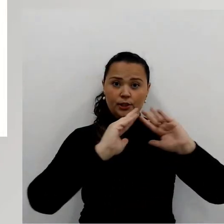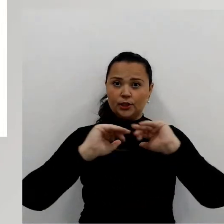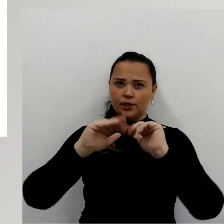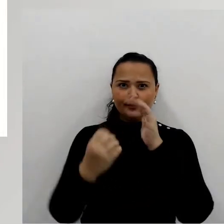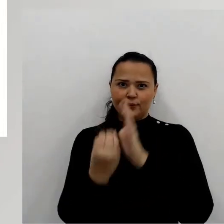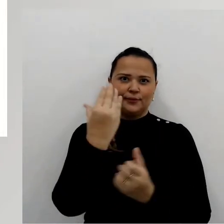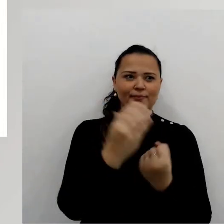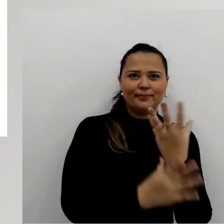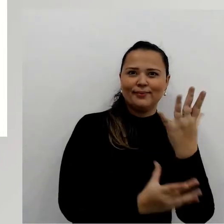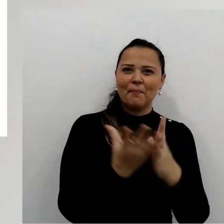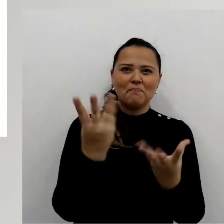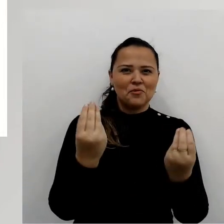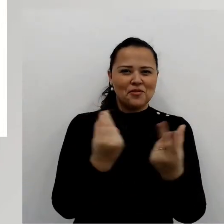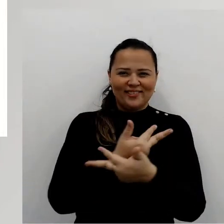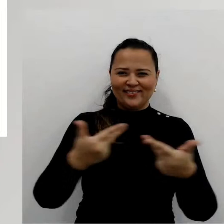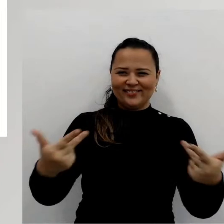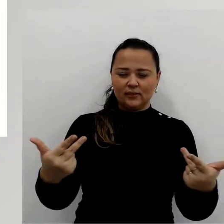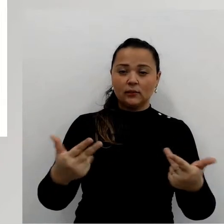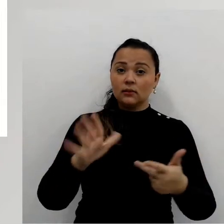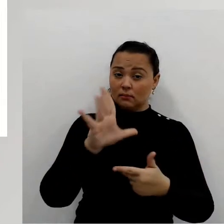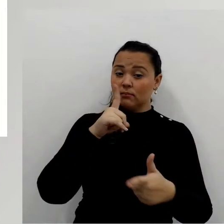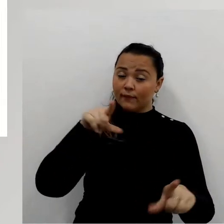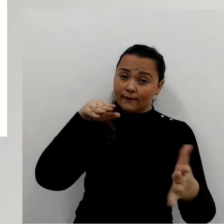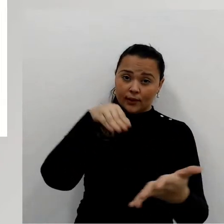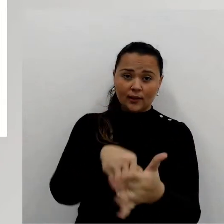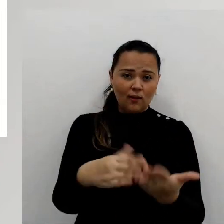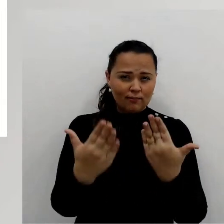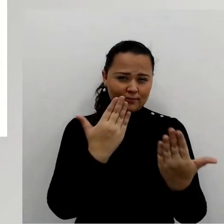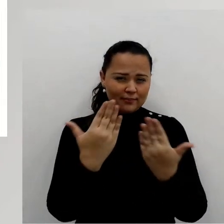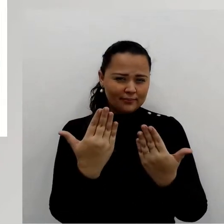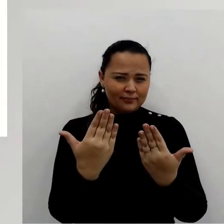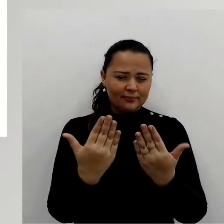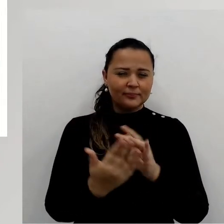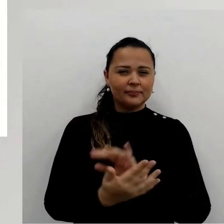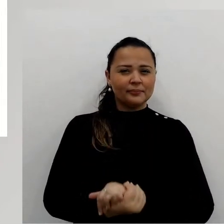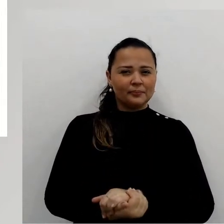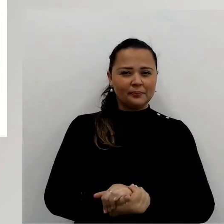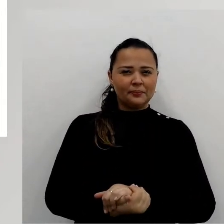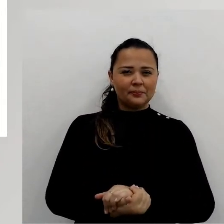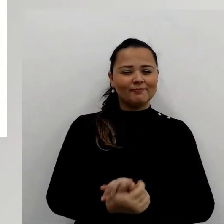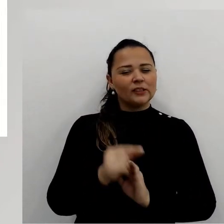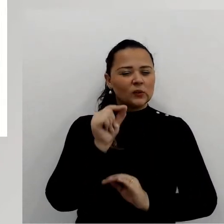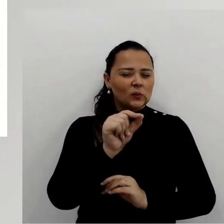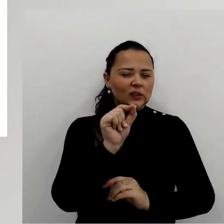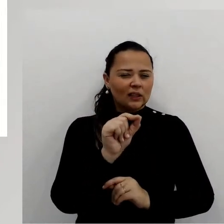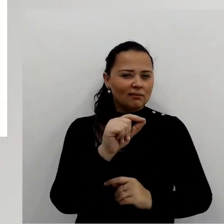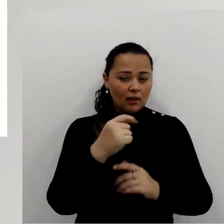At the end of the day, what print service providers are doing is they're capturing,